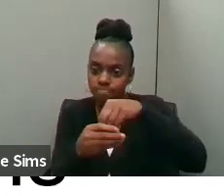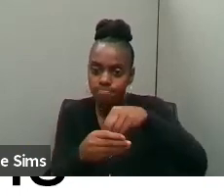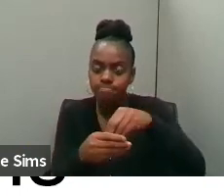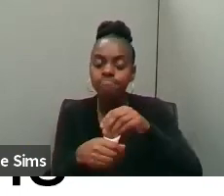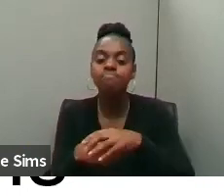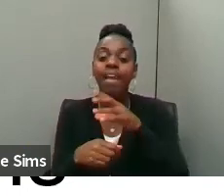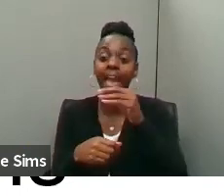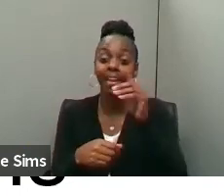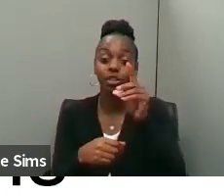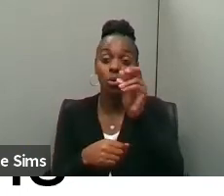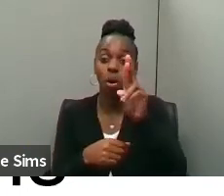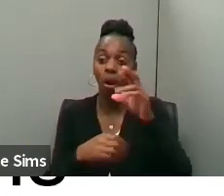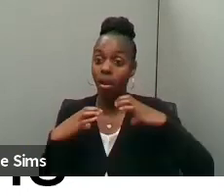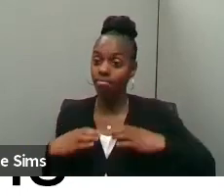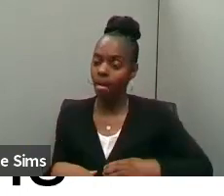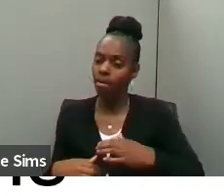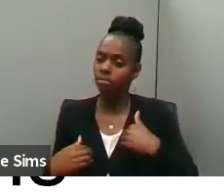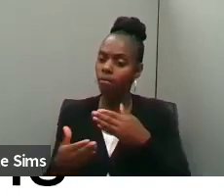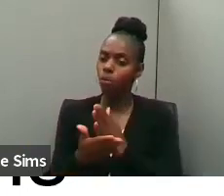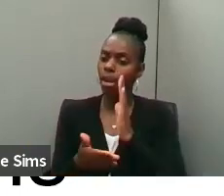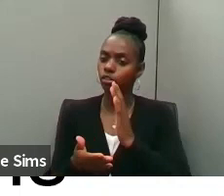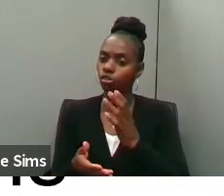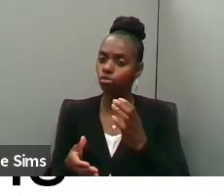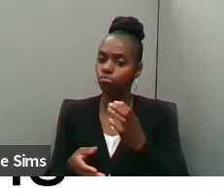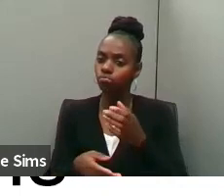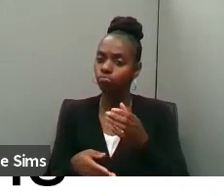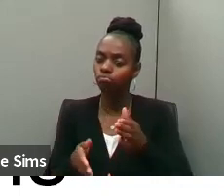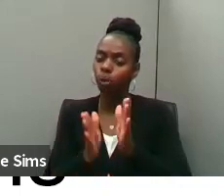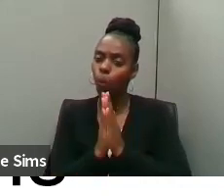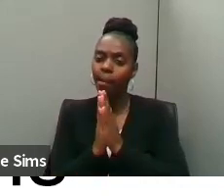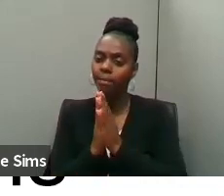DOR clients have the right to request an amendment to their IPE